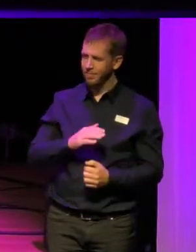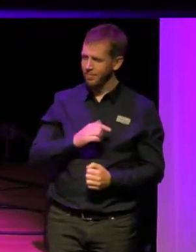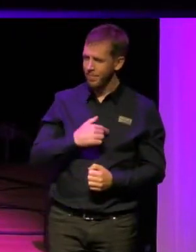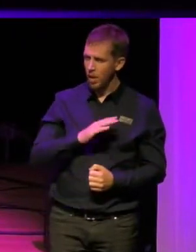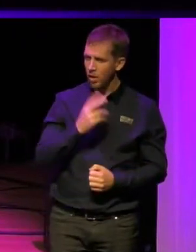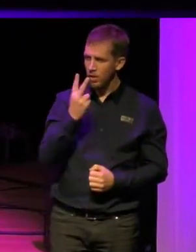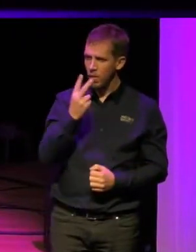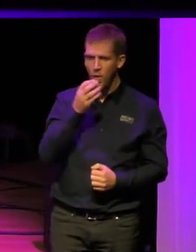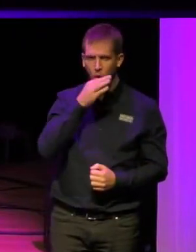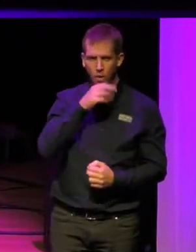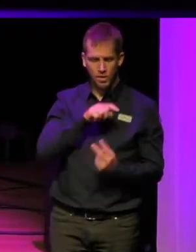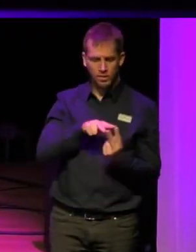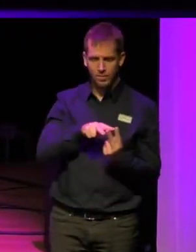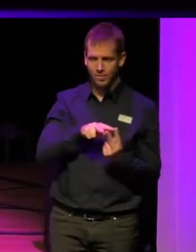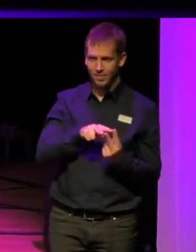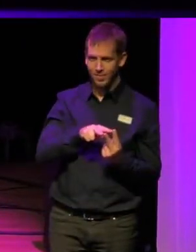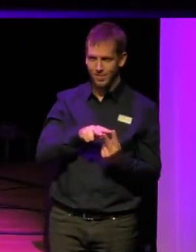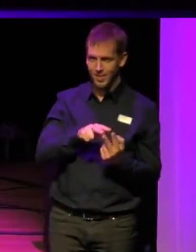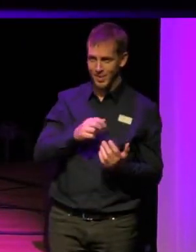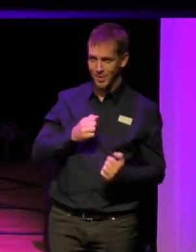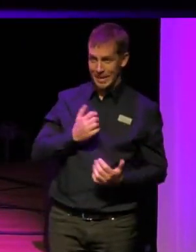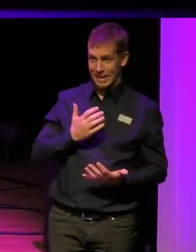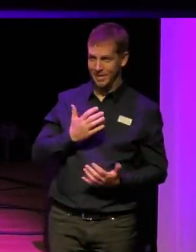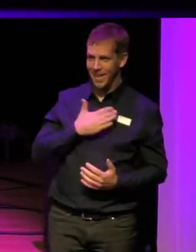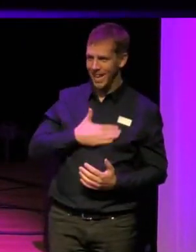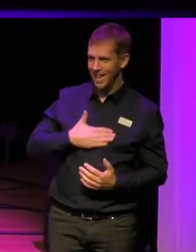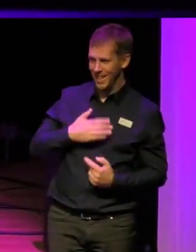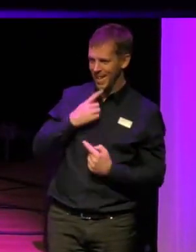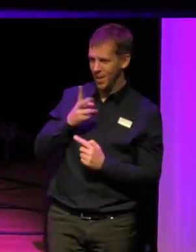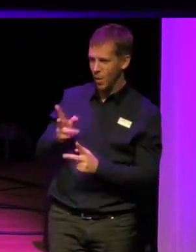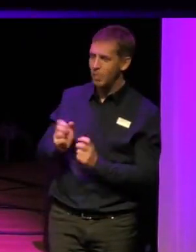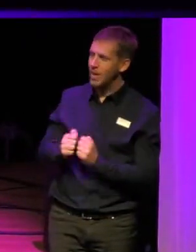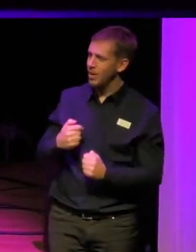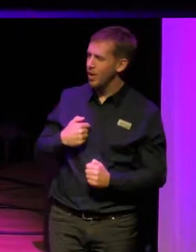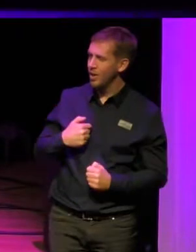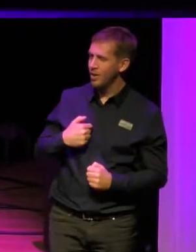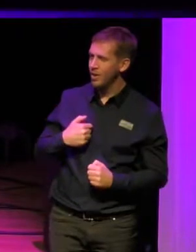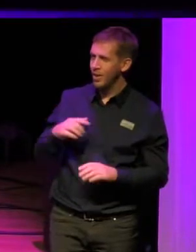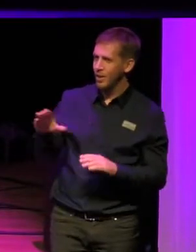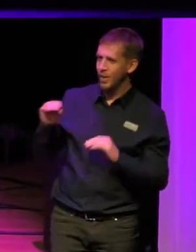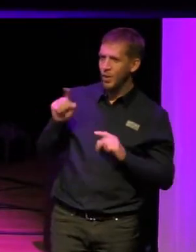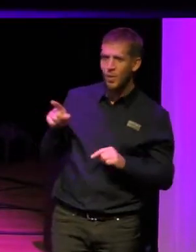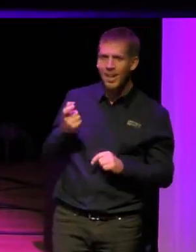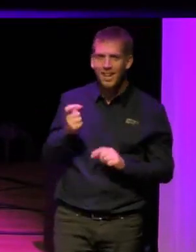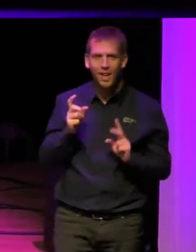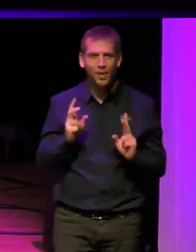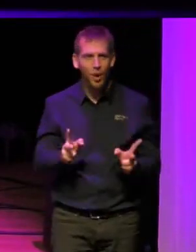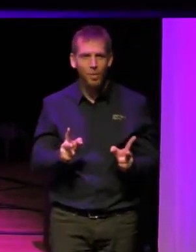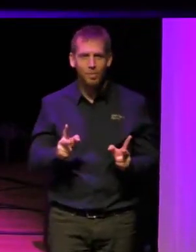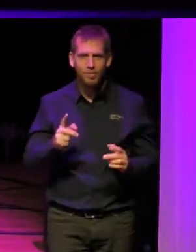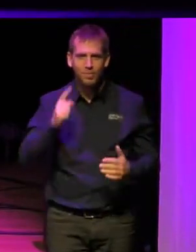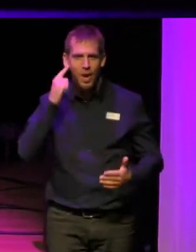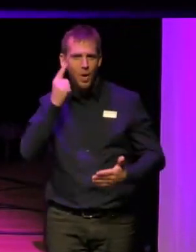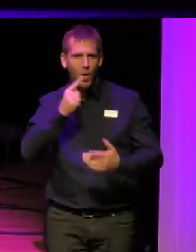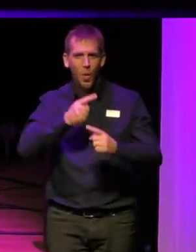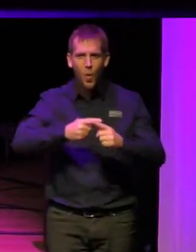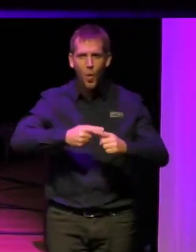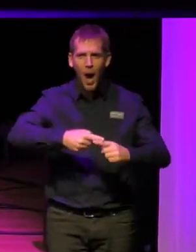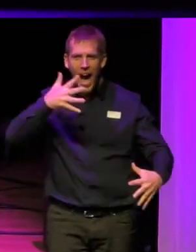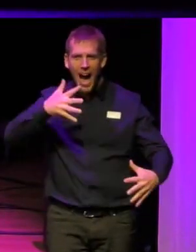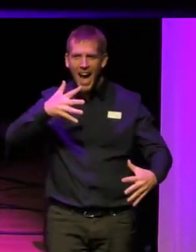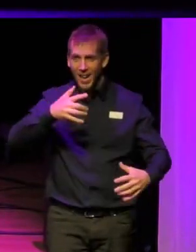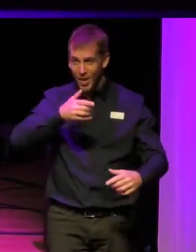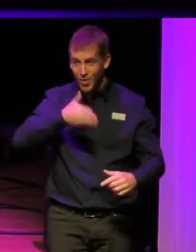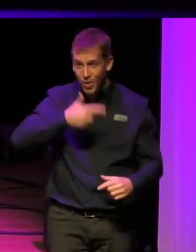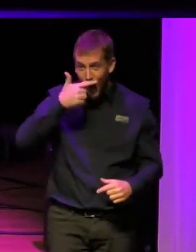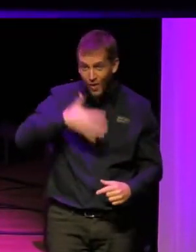one is, sorry for saying that, this, but I feel like you're kind of rock star in South Africa.